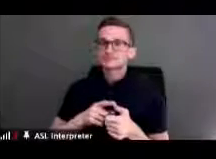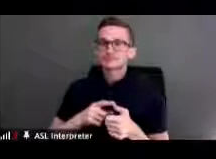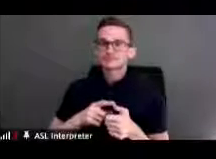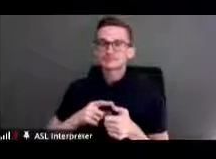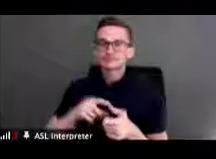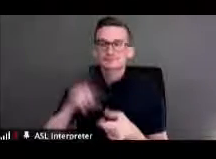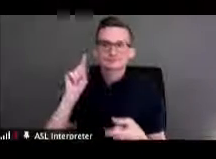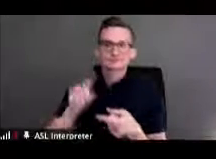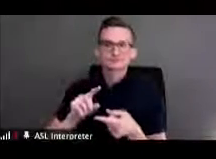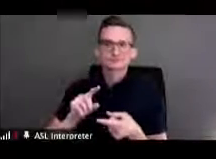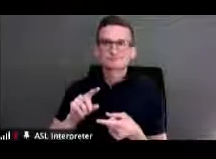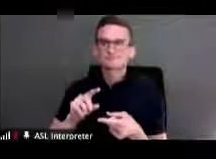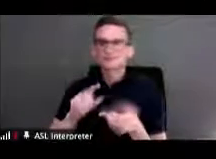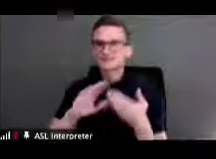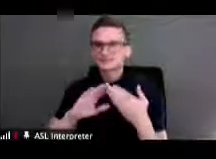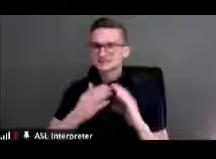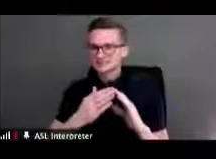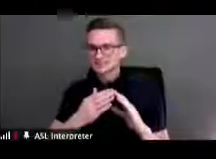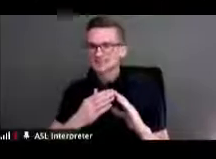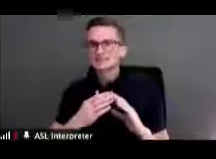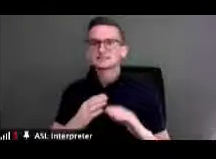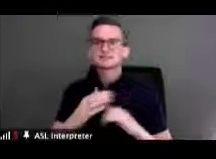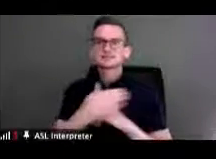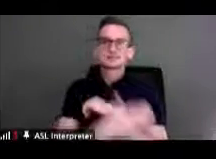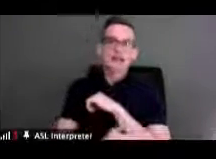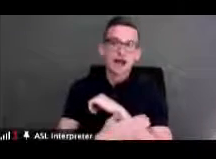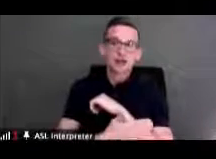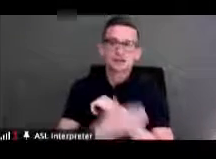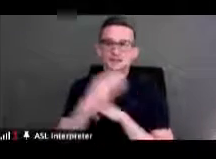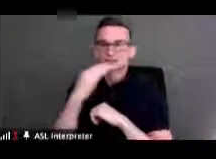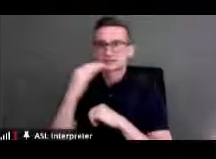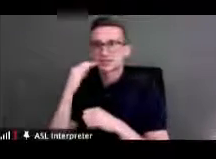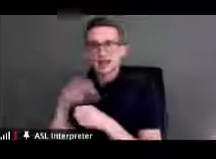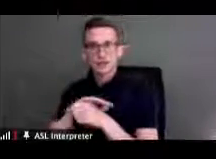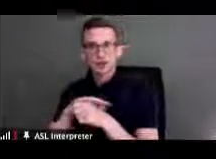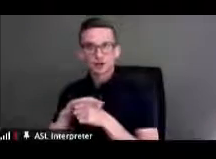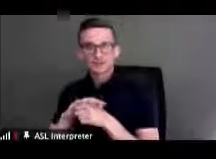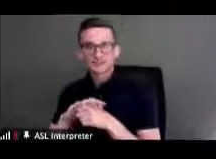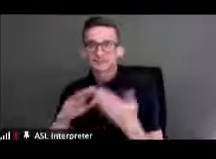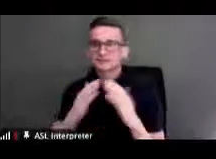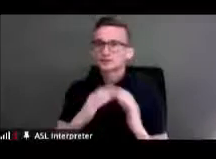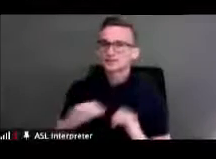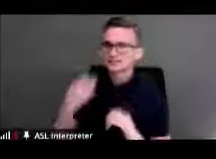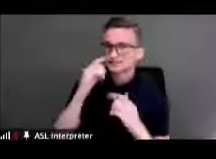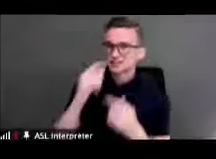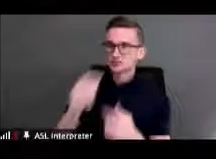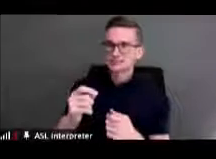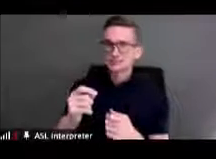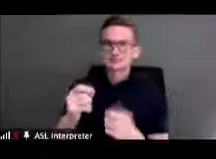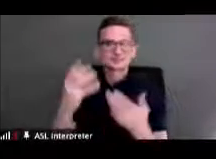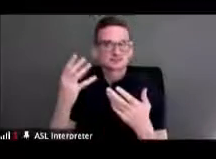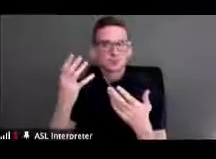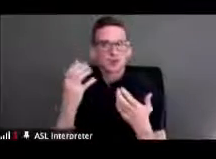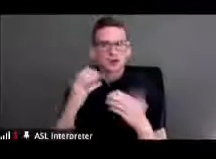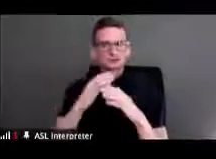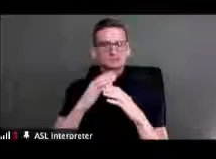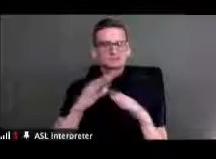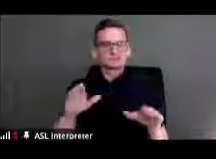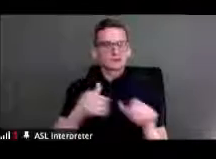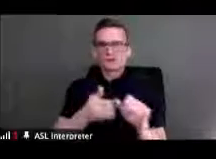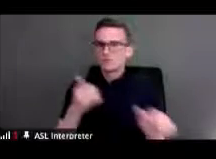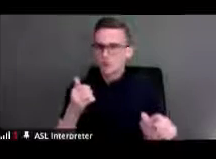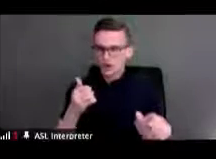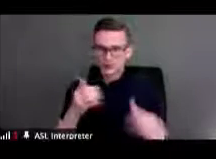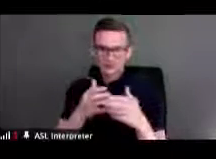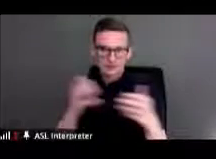the division of cities, counties, neighborhoods, and communities of interest to the extent possible.